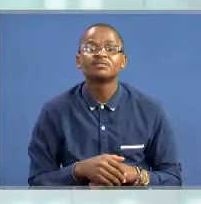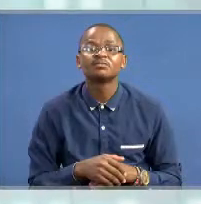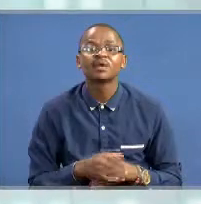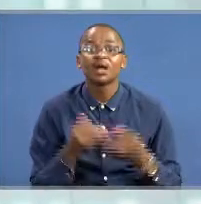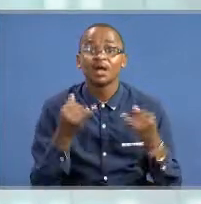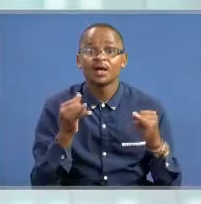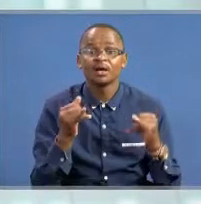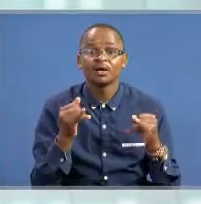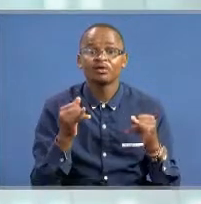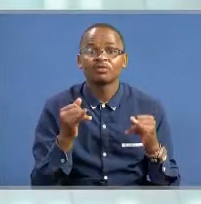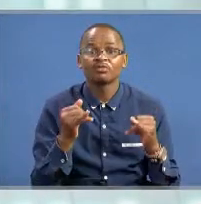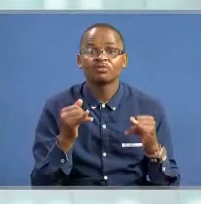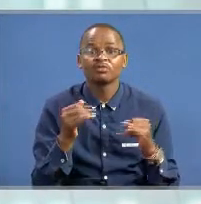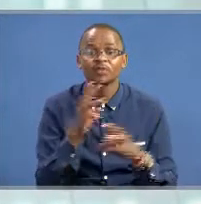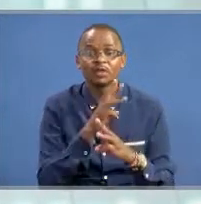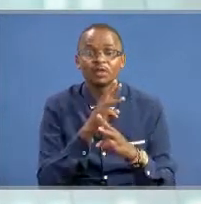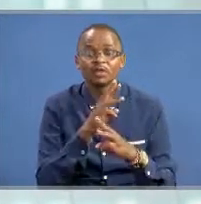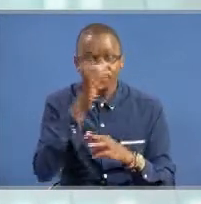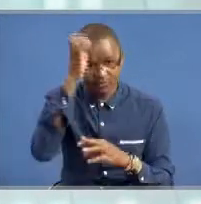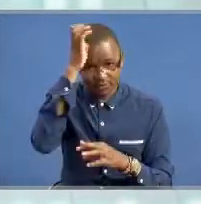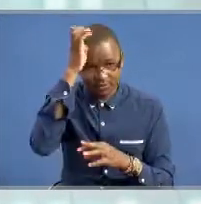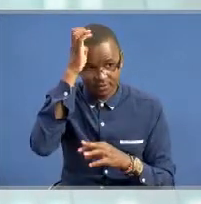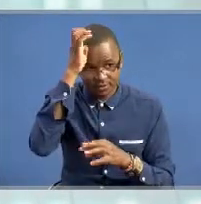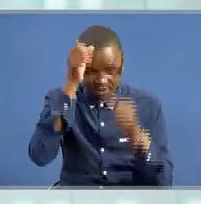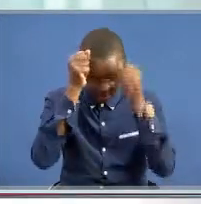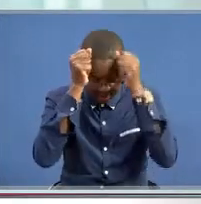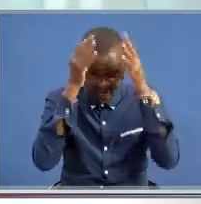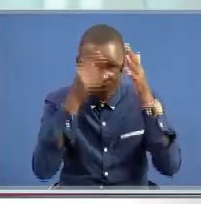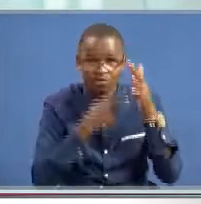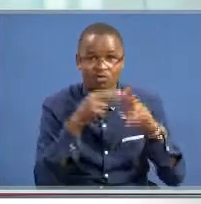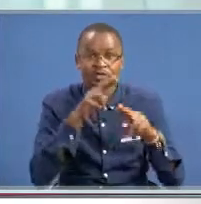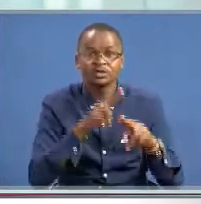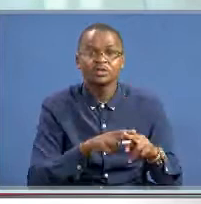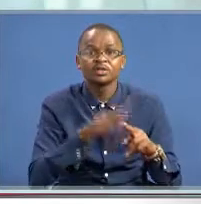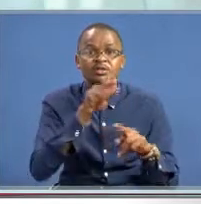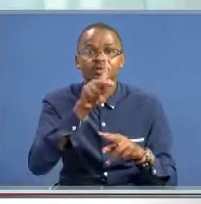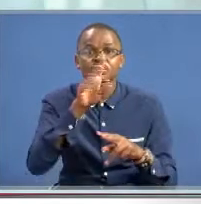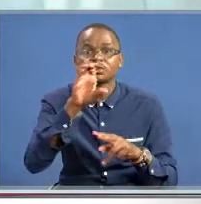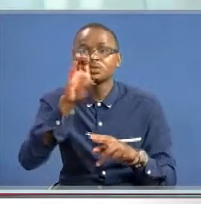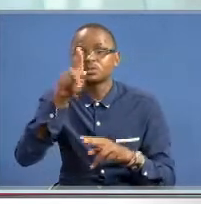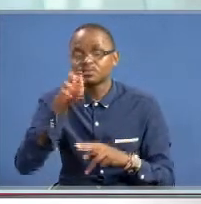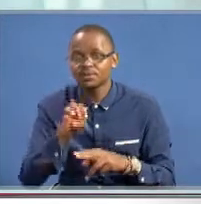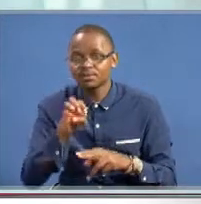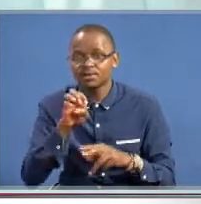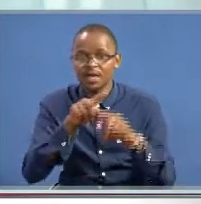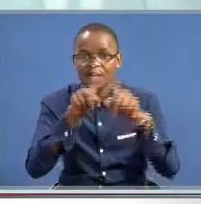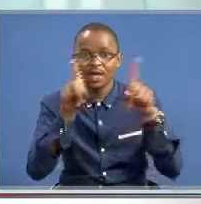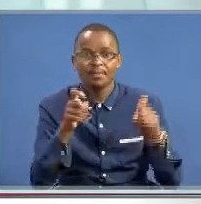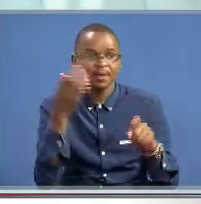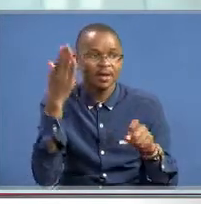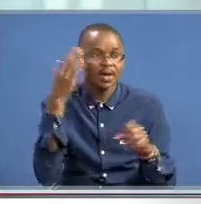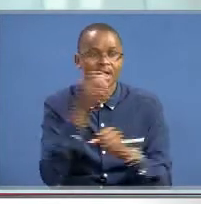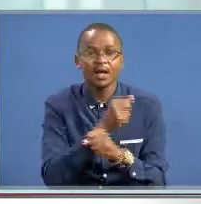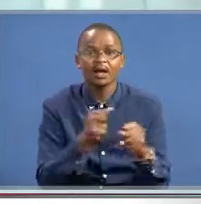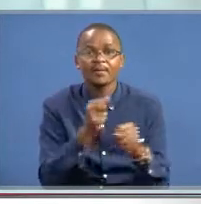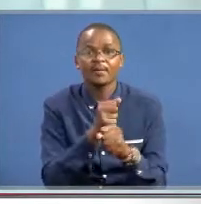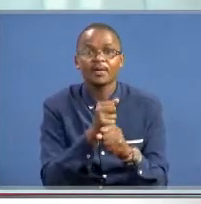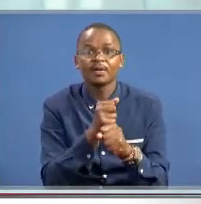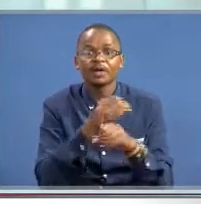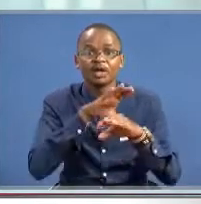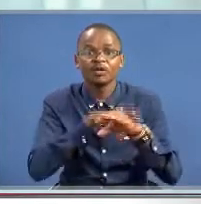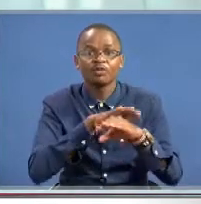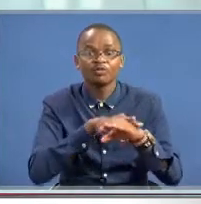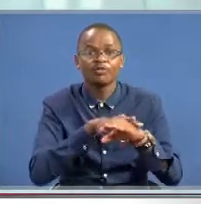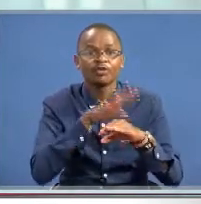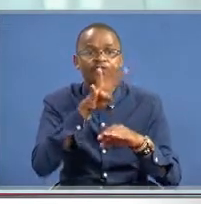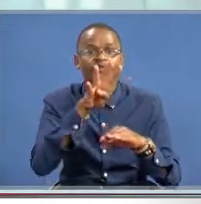Now let's enter the world of education. A student who sat for his KCPE exam last year and scored an